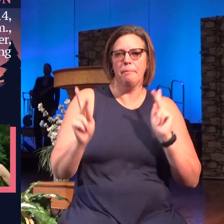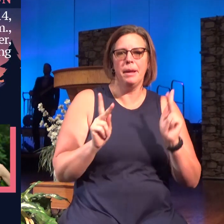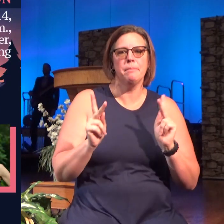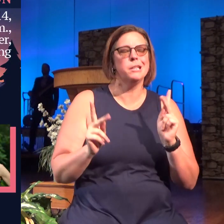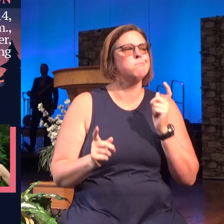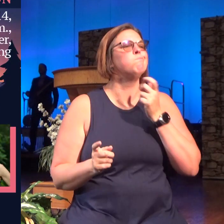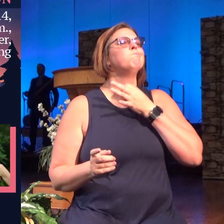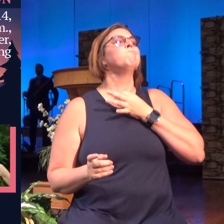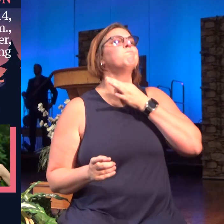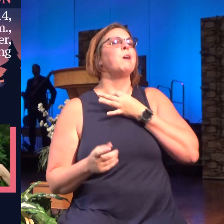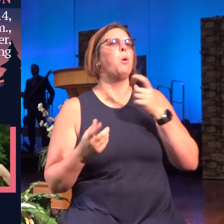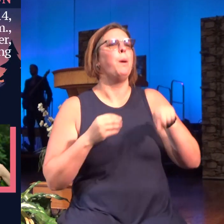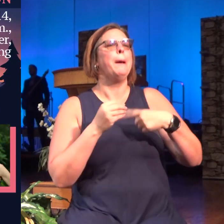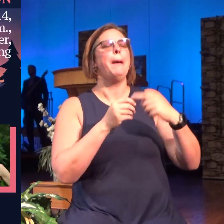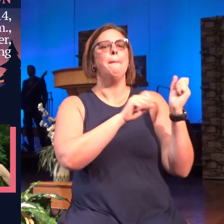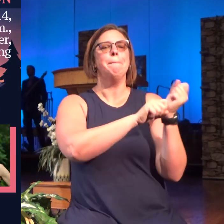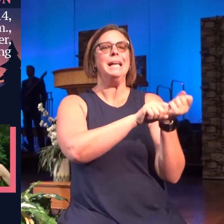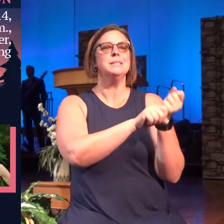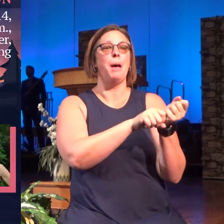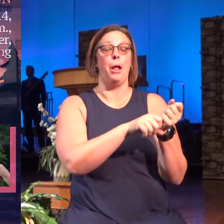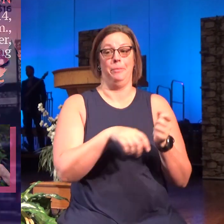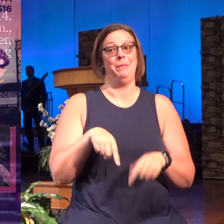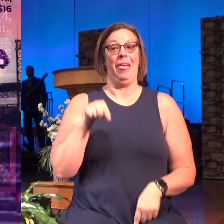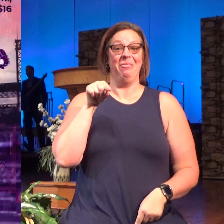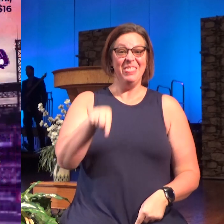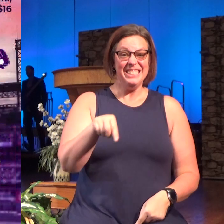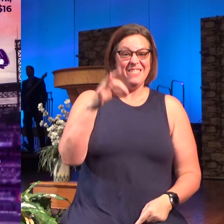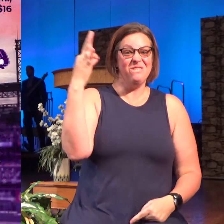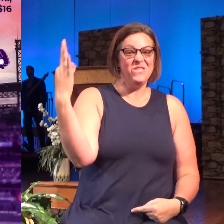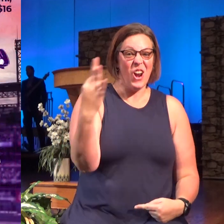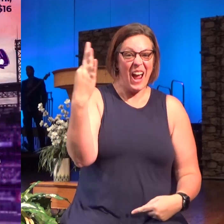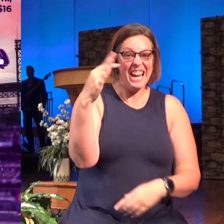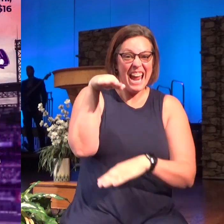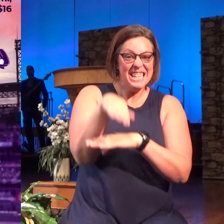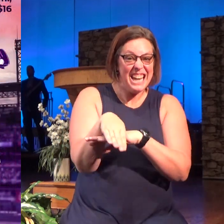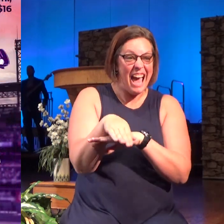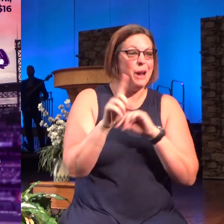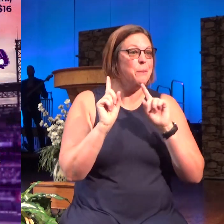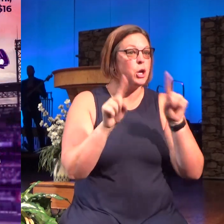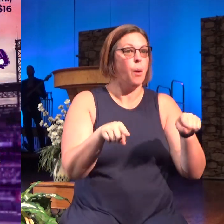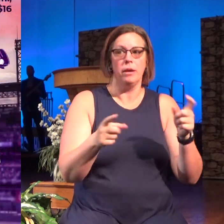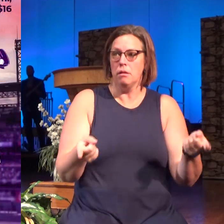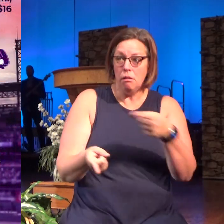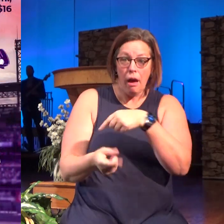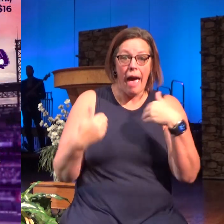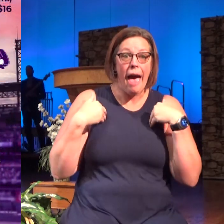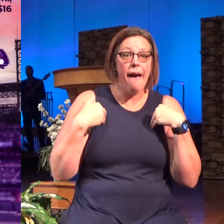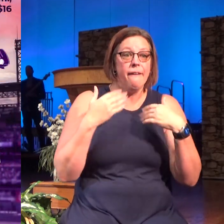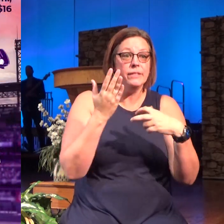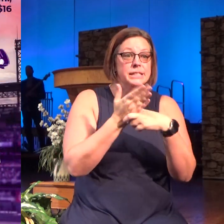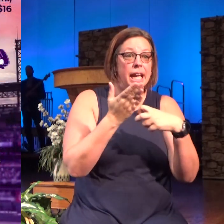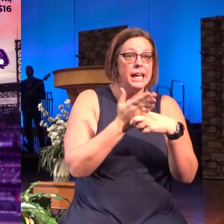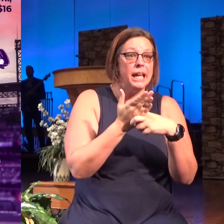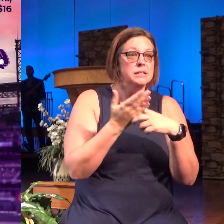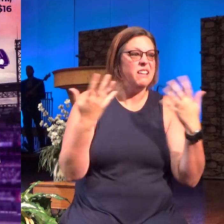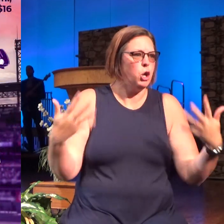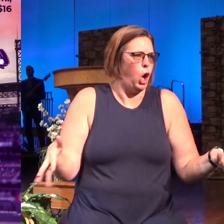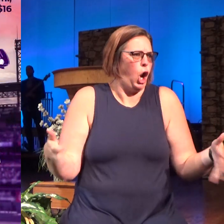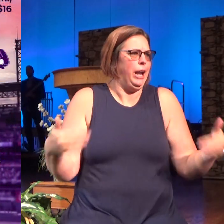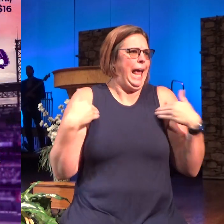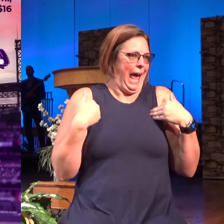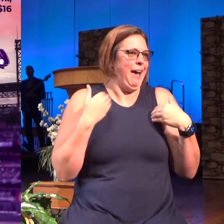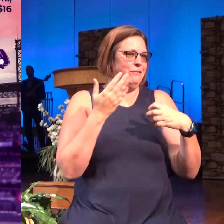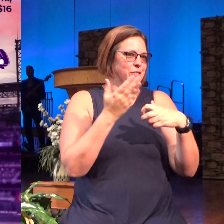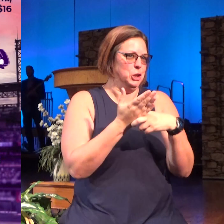baseball, Barry? What about that? Well, this Friday night, we're going to the baseball game. How many of you already have your tickets? Just keep your hands down if you already have your